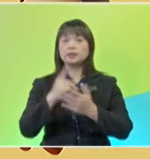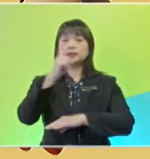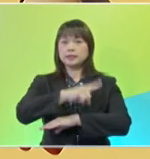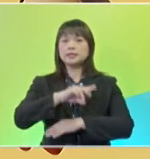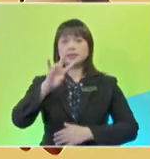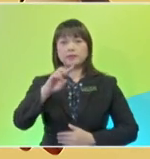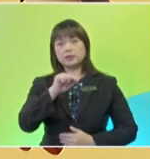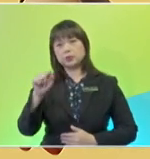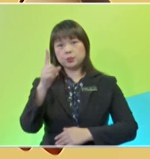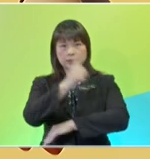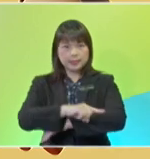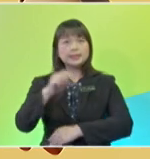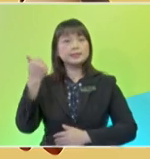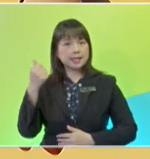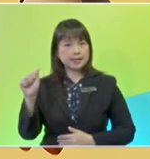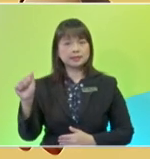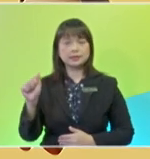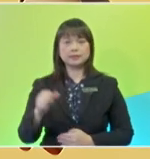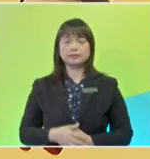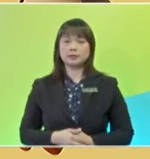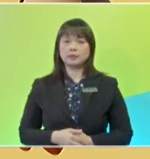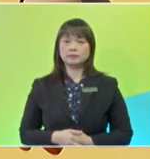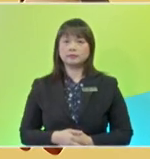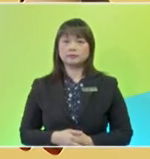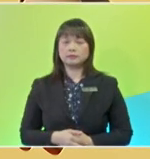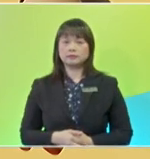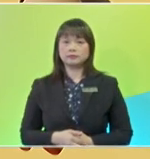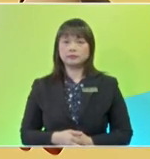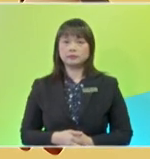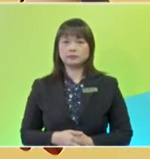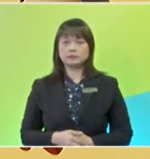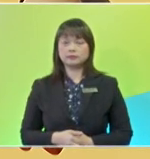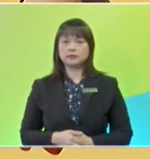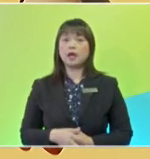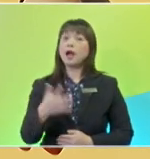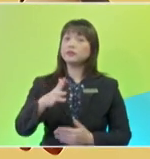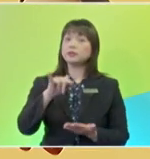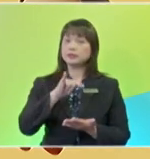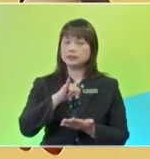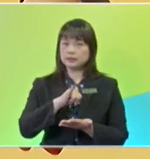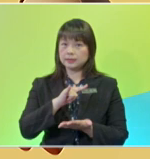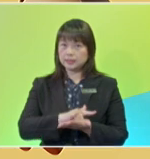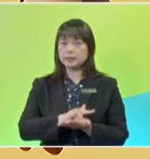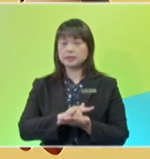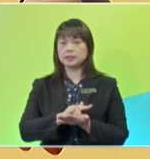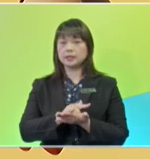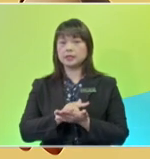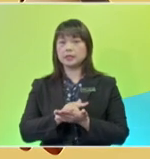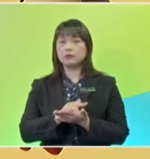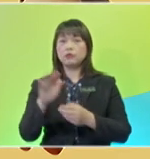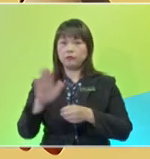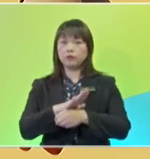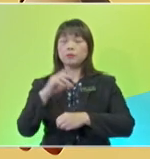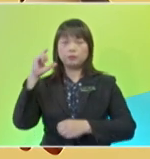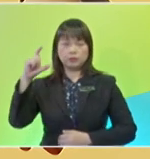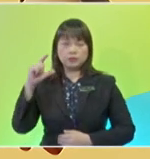10. Mm-hmm. Gibbous is about 11 to 13. Mm-hmm. And Full Moon is 14 to 16, like I mentioned just now. Okay.